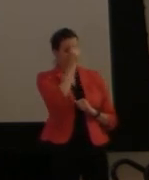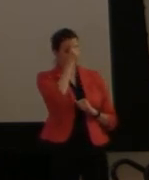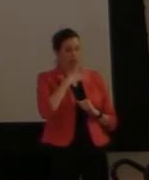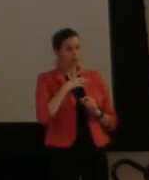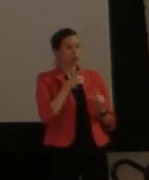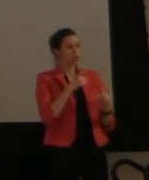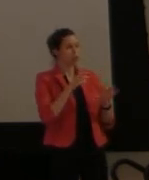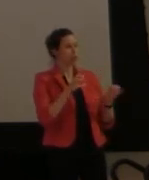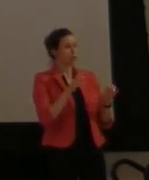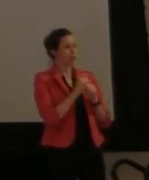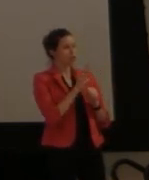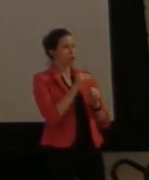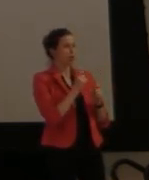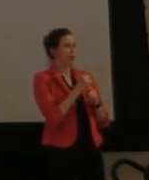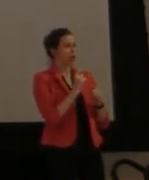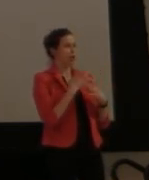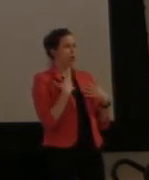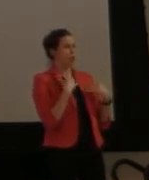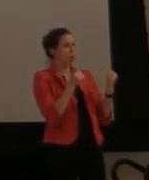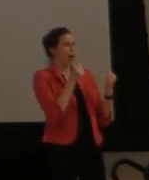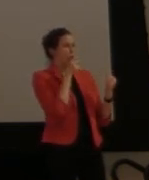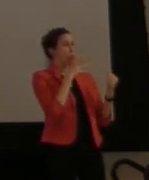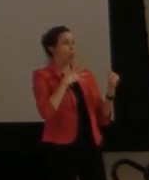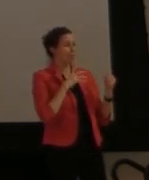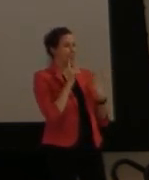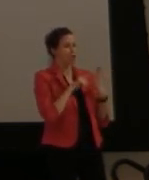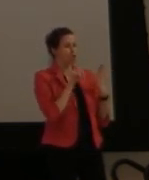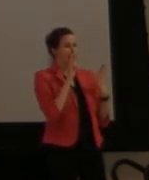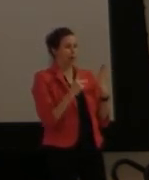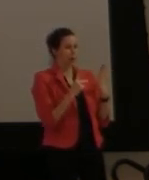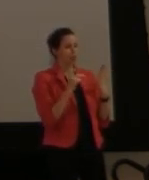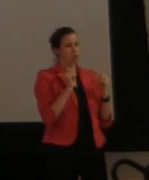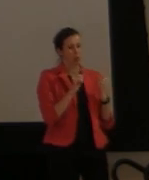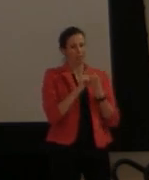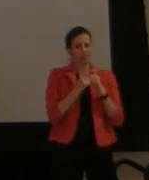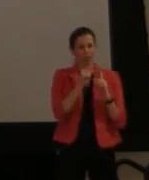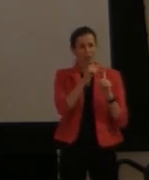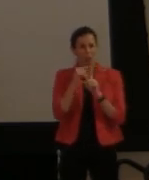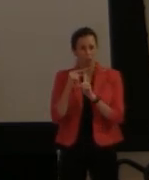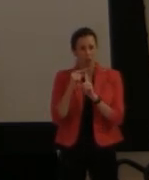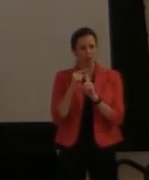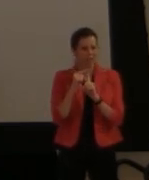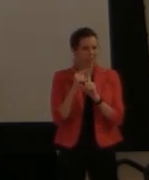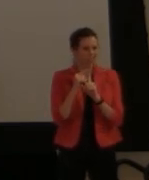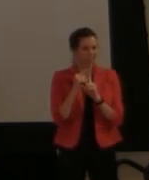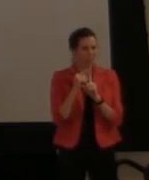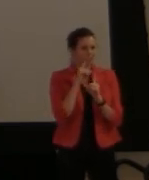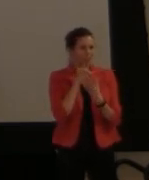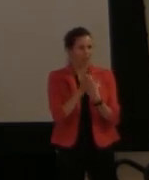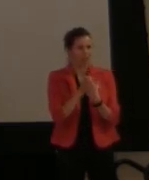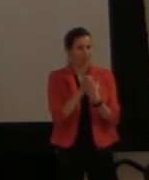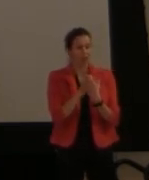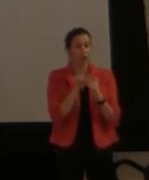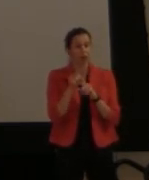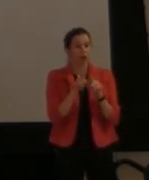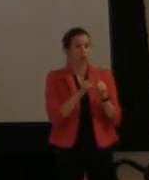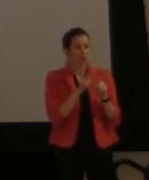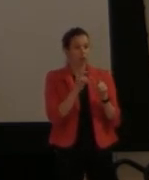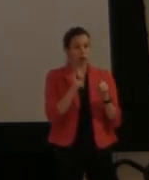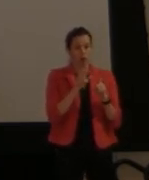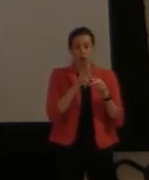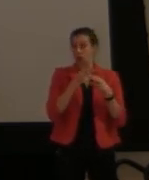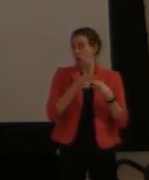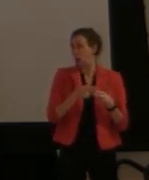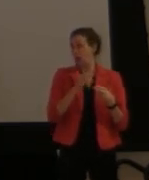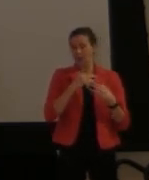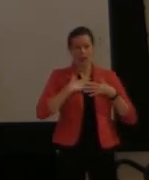well woman checkup, you can say that a lot more tactfully, right? Another example of that would be calling this area of your body